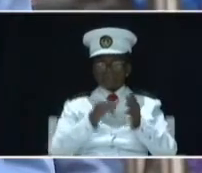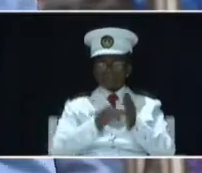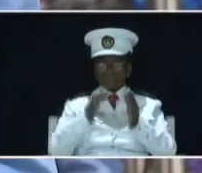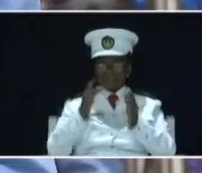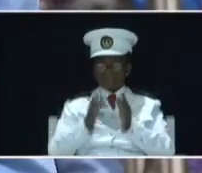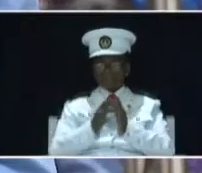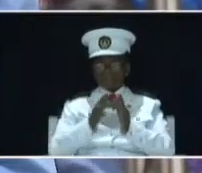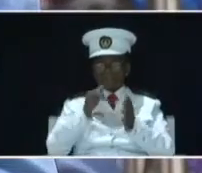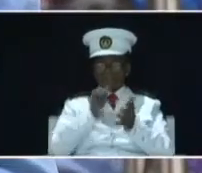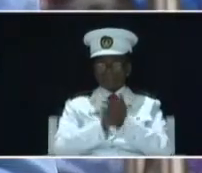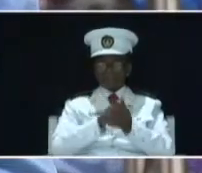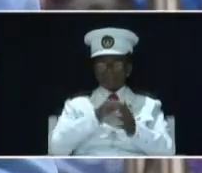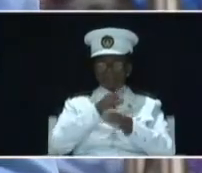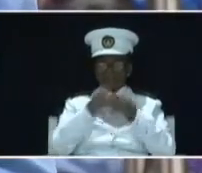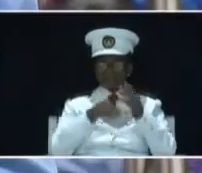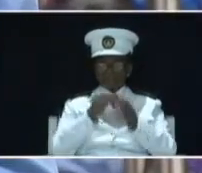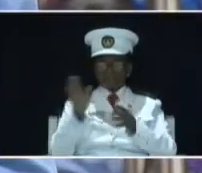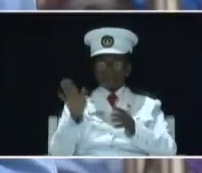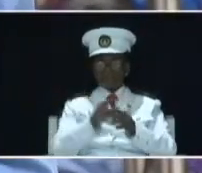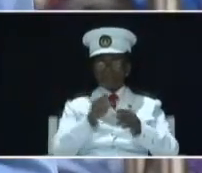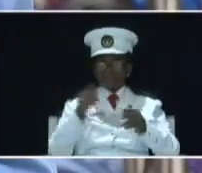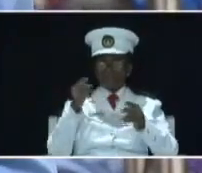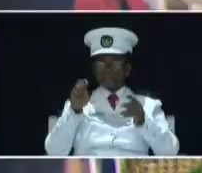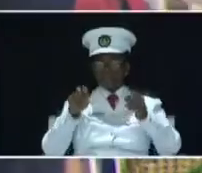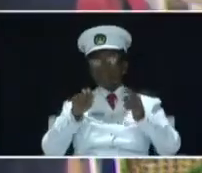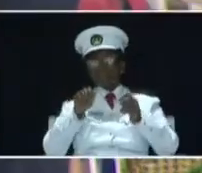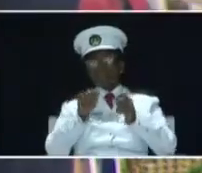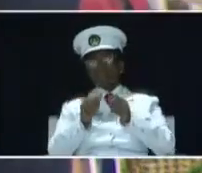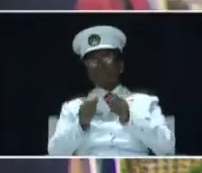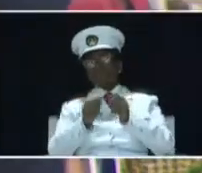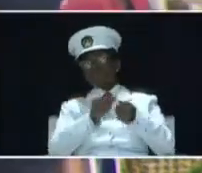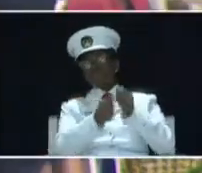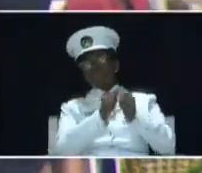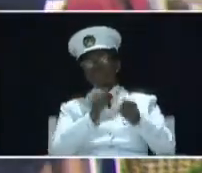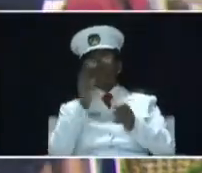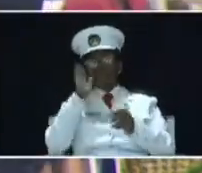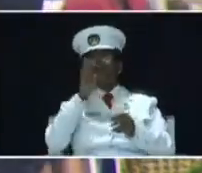that all your problems will be consumed by fire.